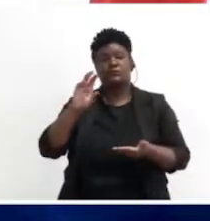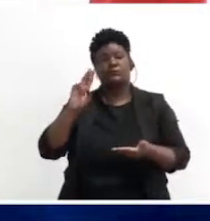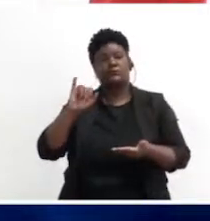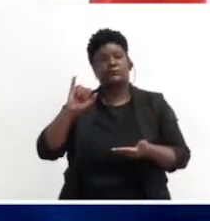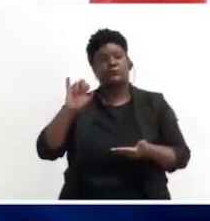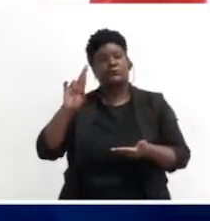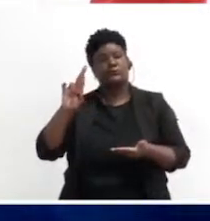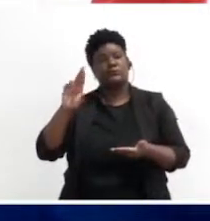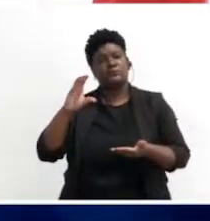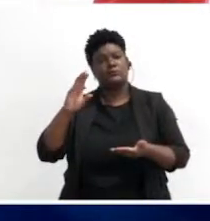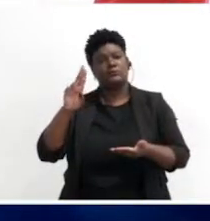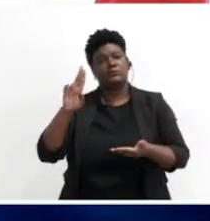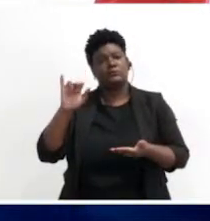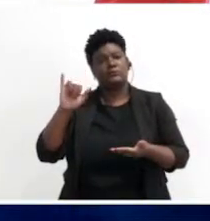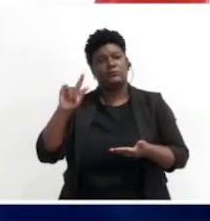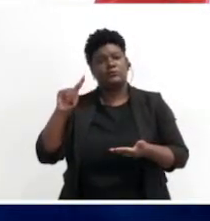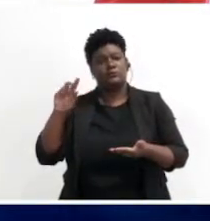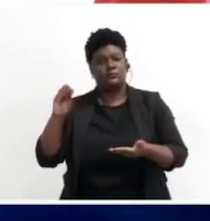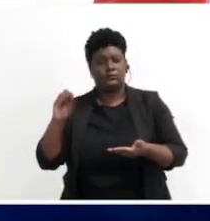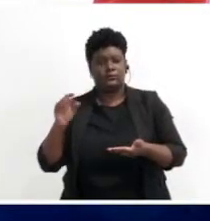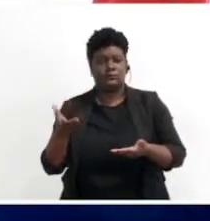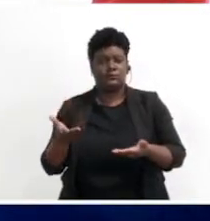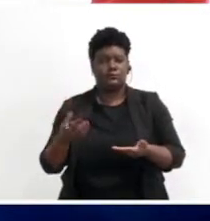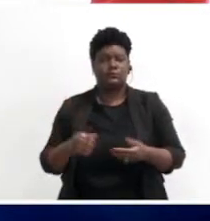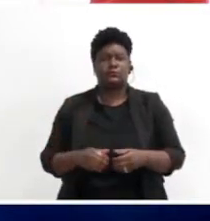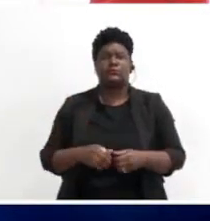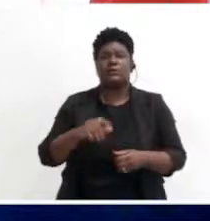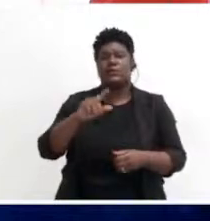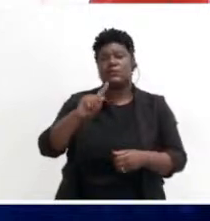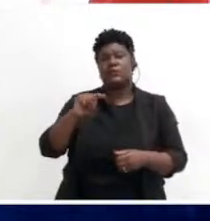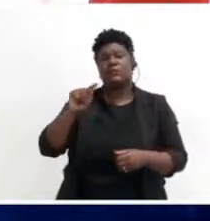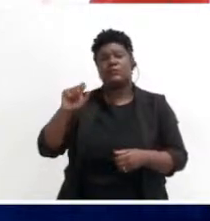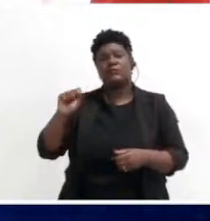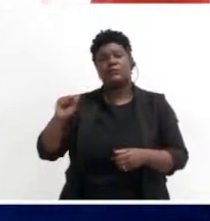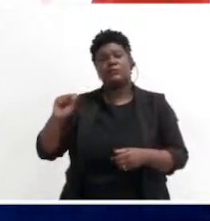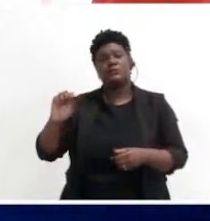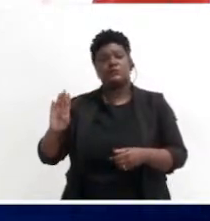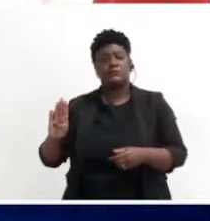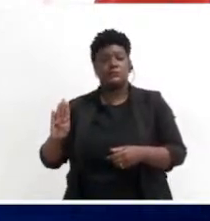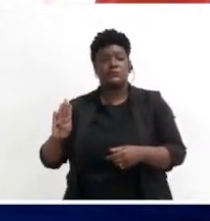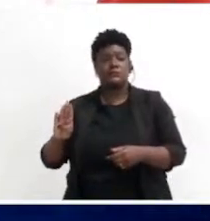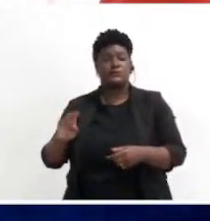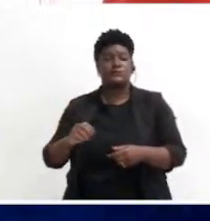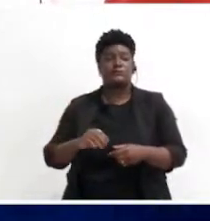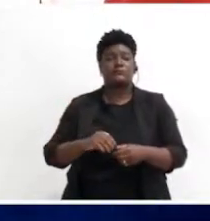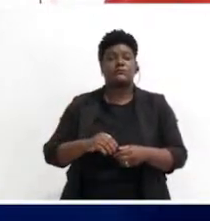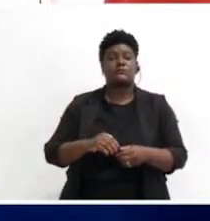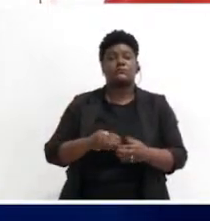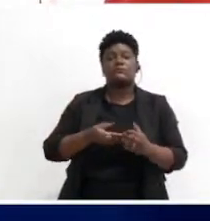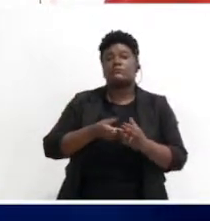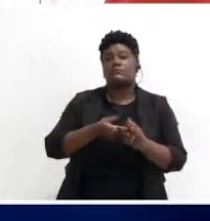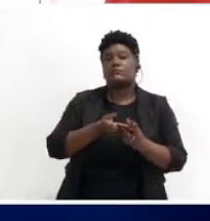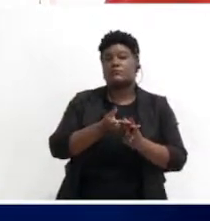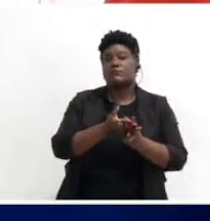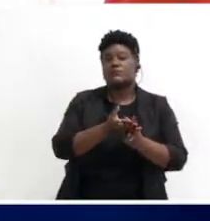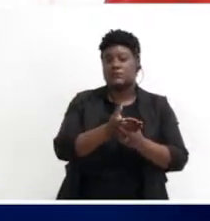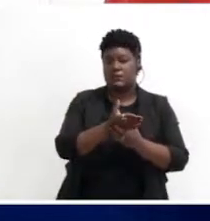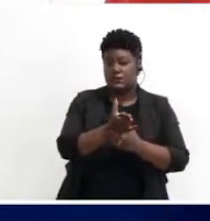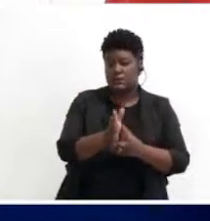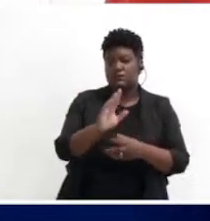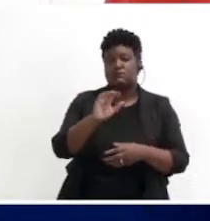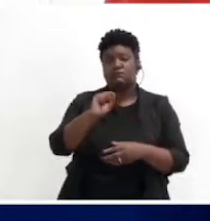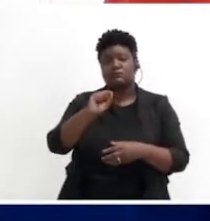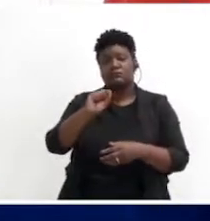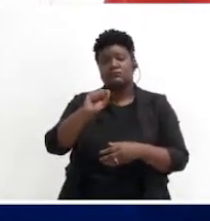So TSVs, what I referred to before, they're through silicon vias. So they have a minimum pitch of